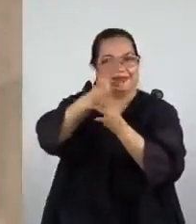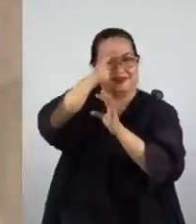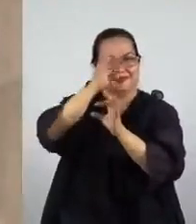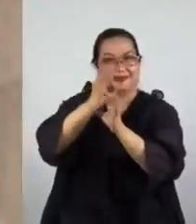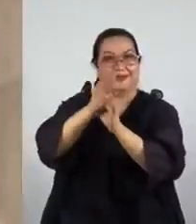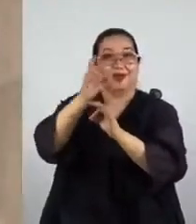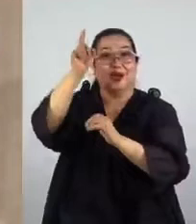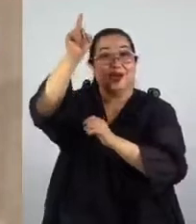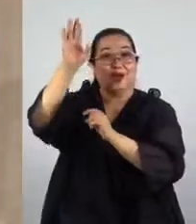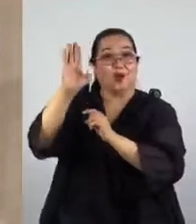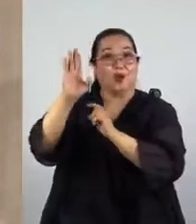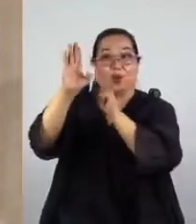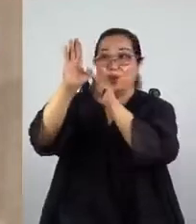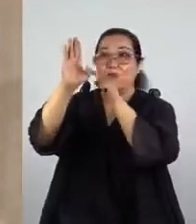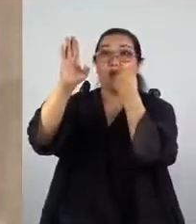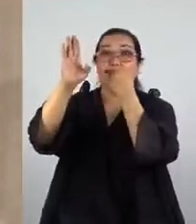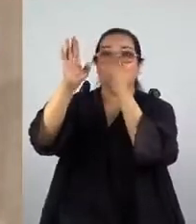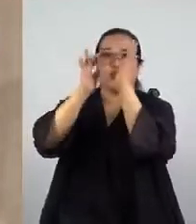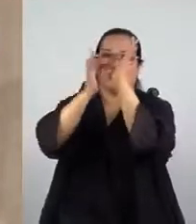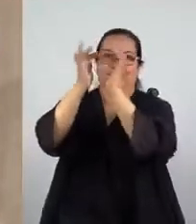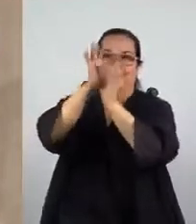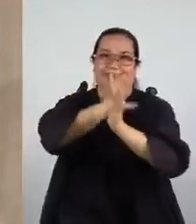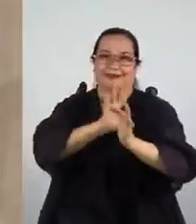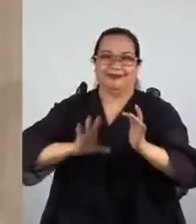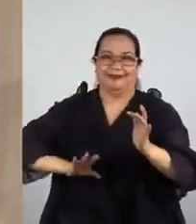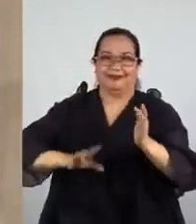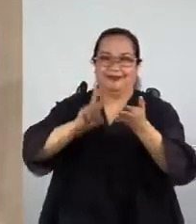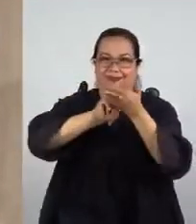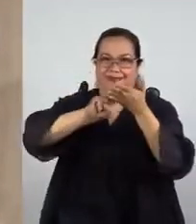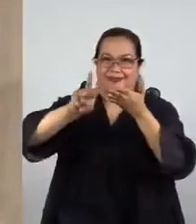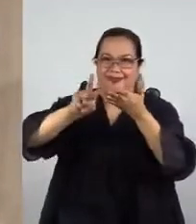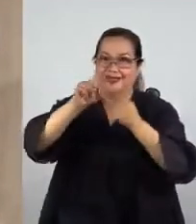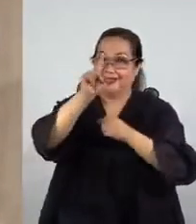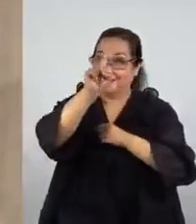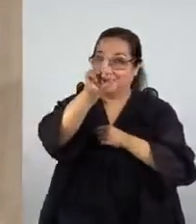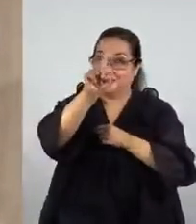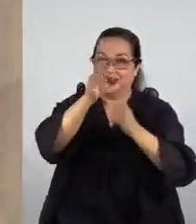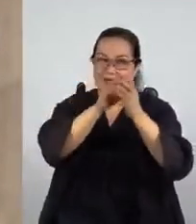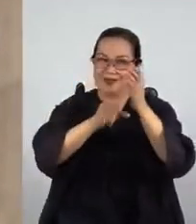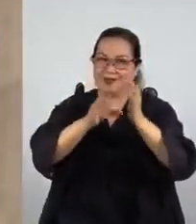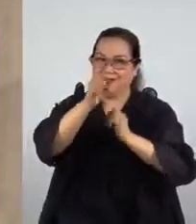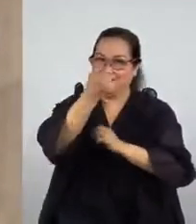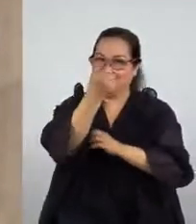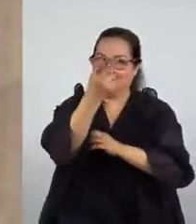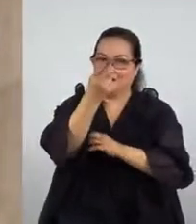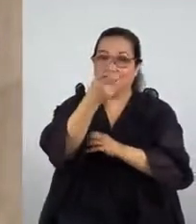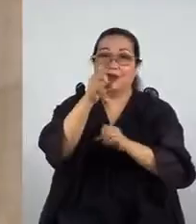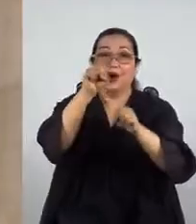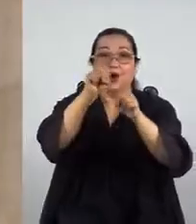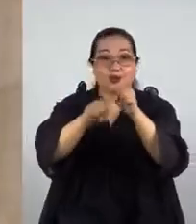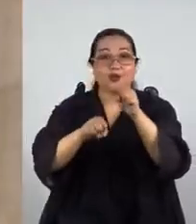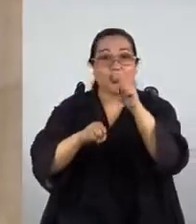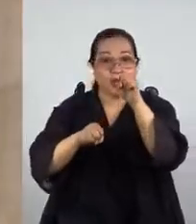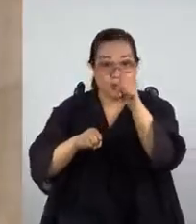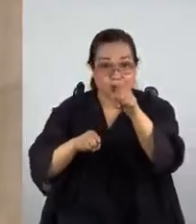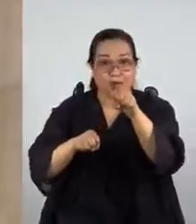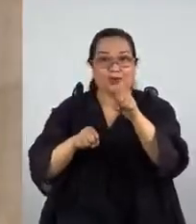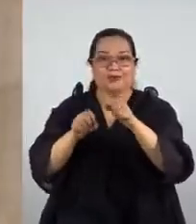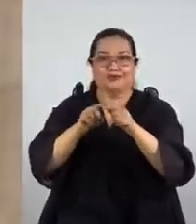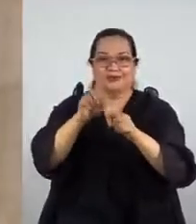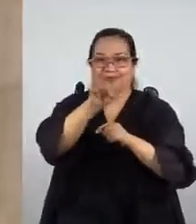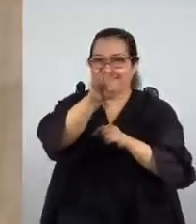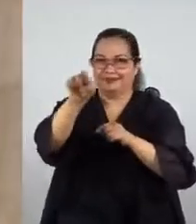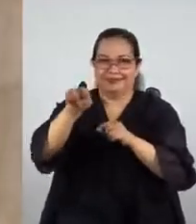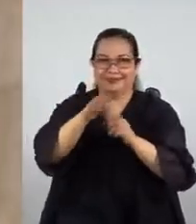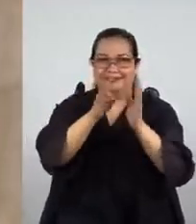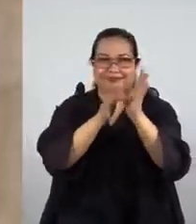our Lord Jesus Christ. Let me read to you verse 1 of chapter 12. Therefore, and I hope you have